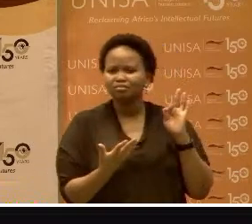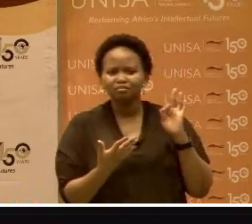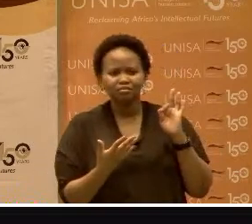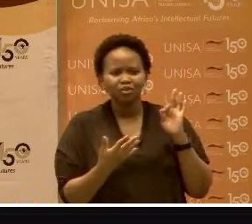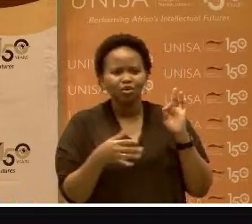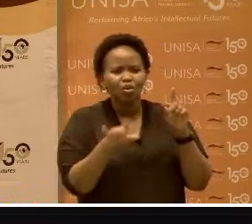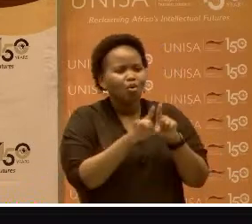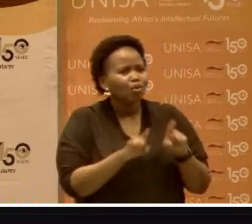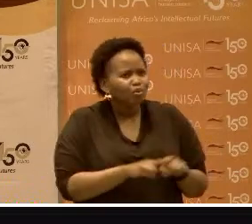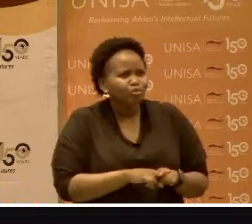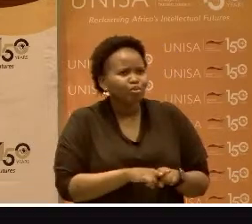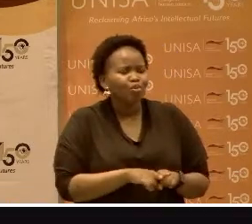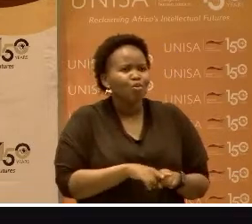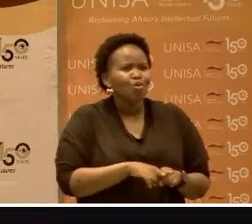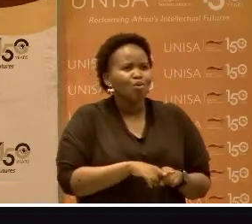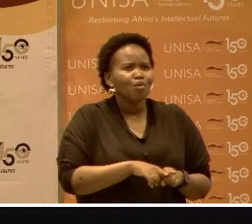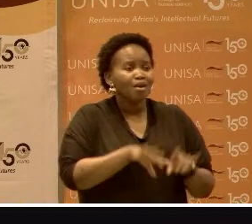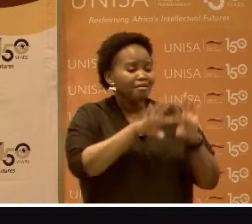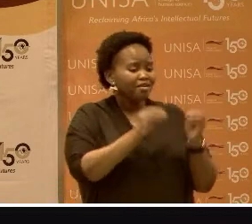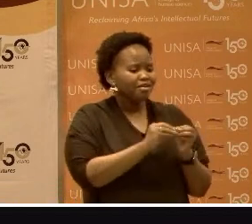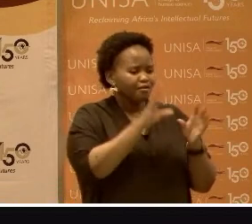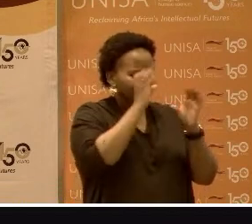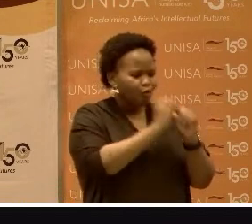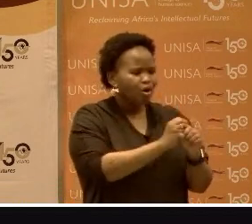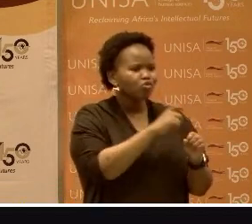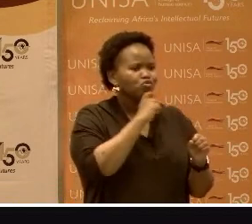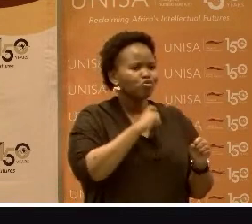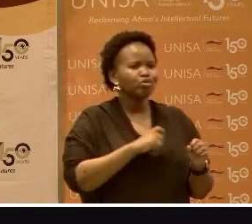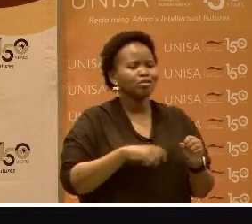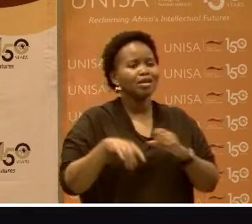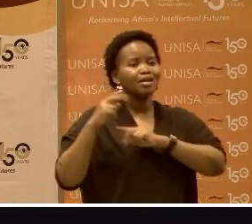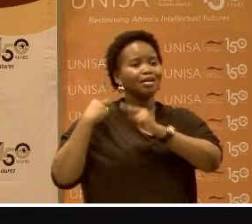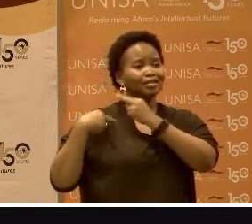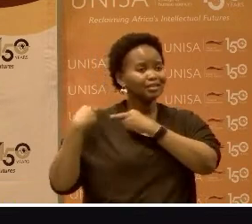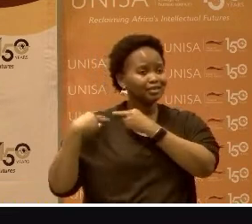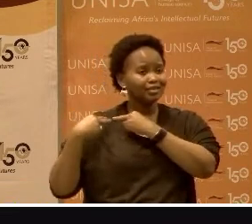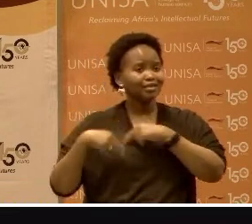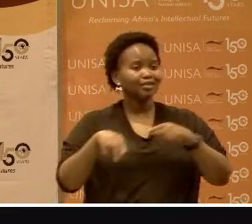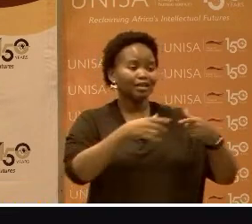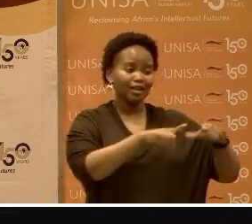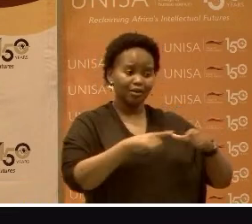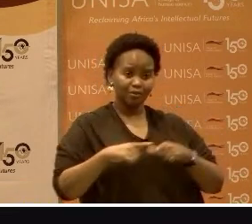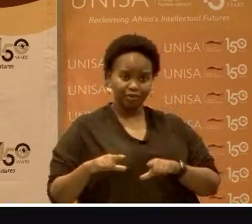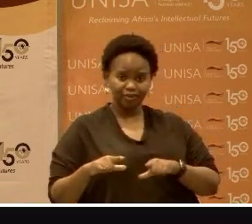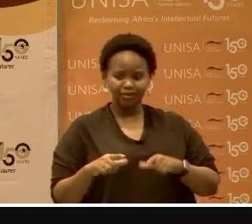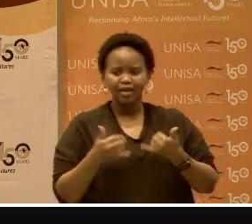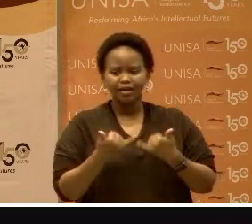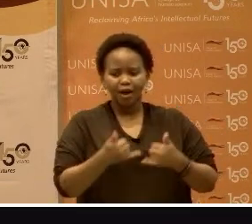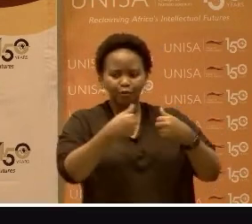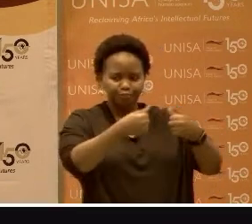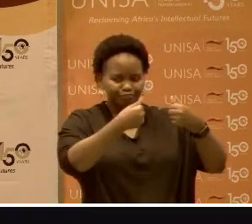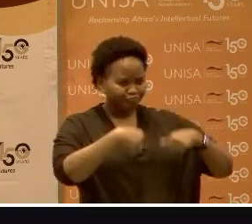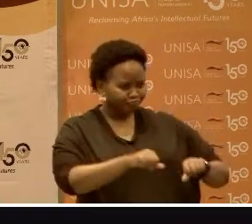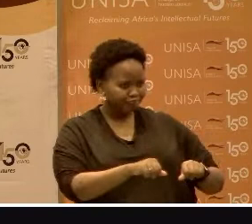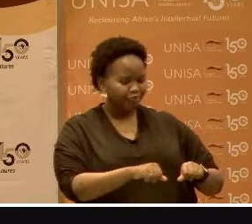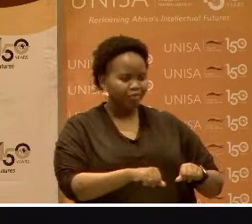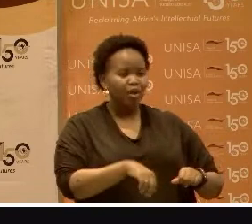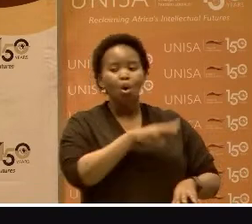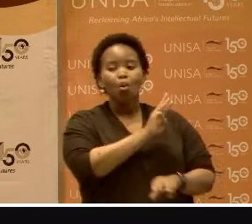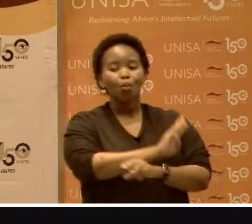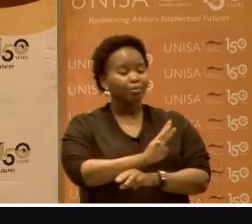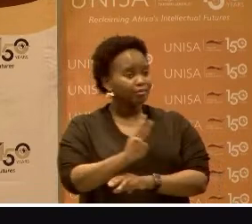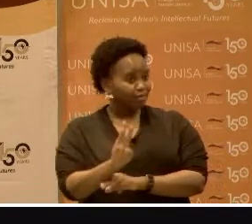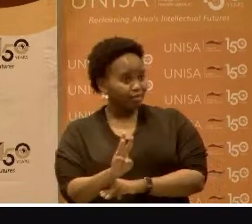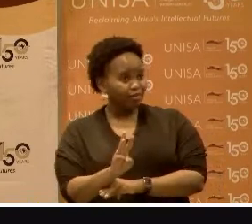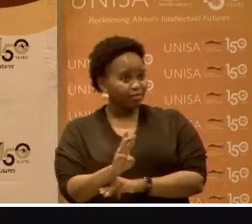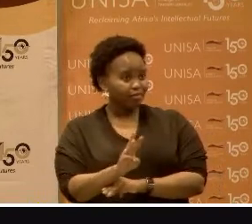their indigenous languages. I think we can borrow the idea from there. All right? Then, seventh, developing websites to promote indigenous language.